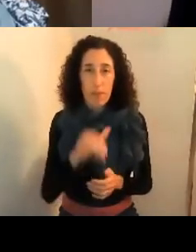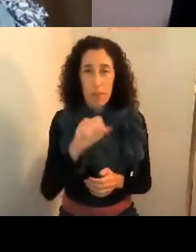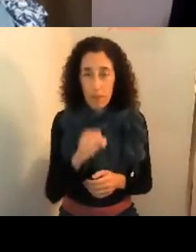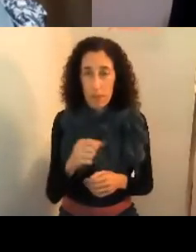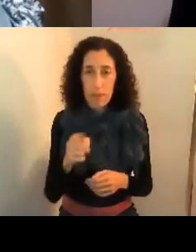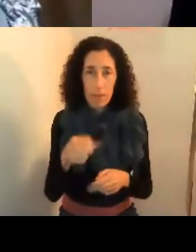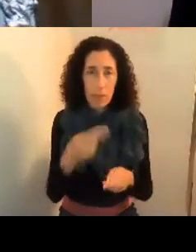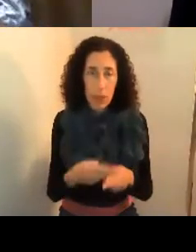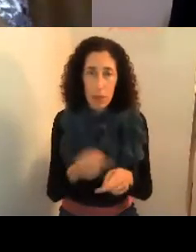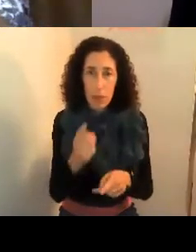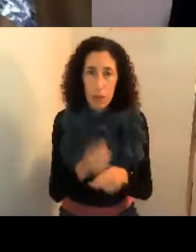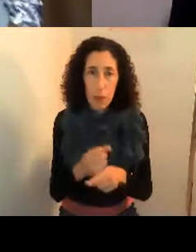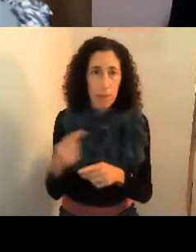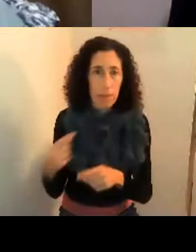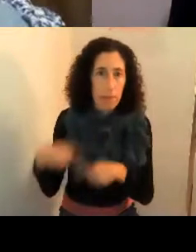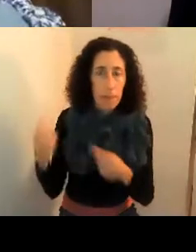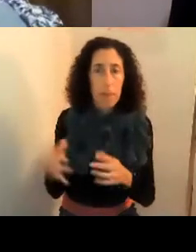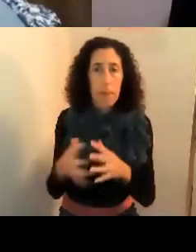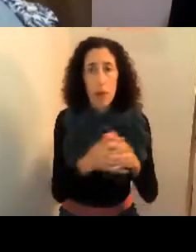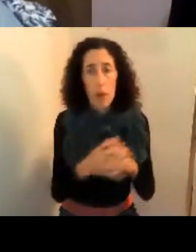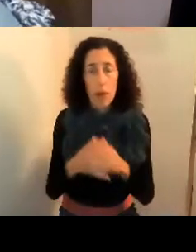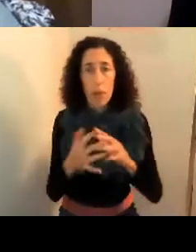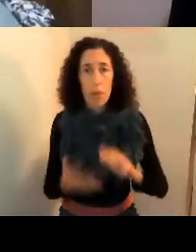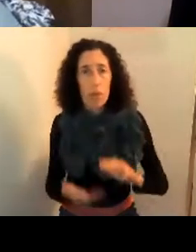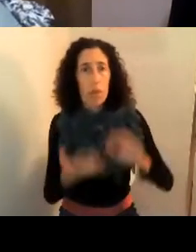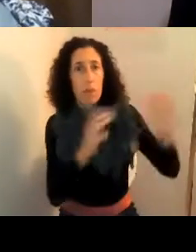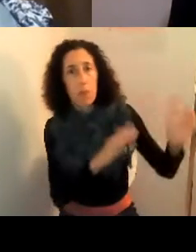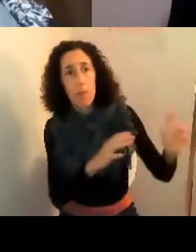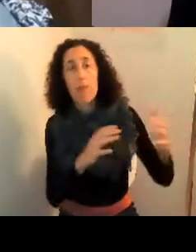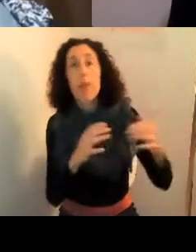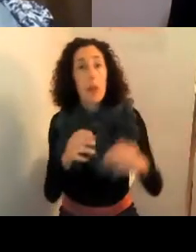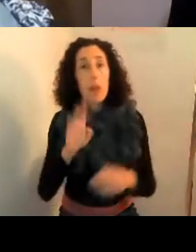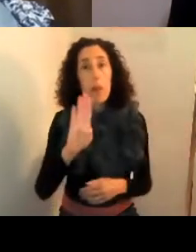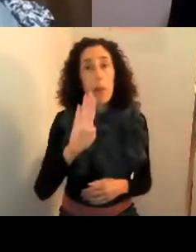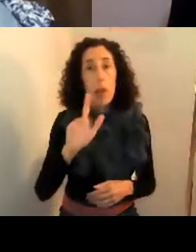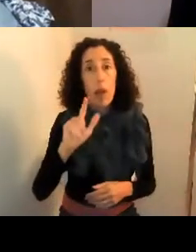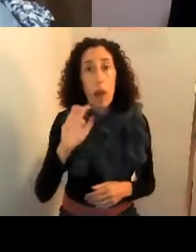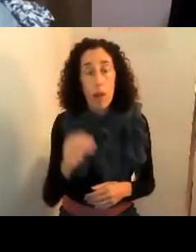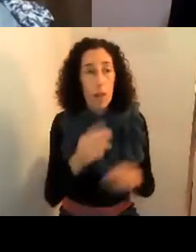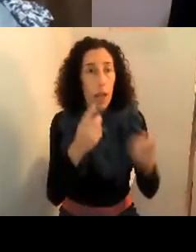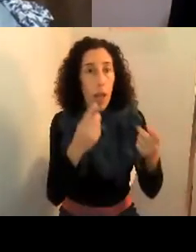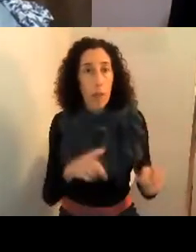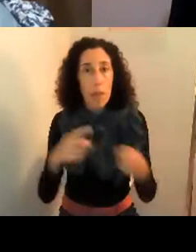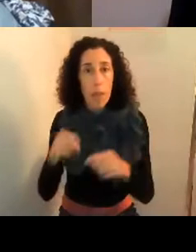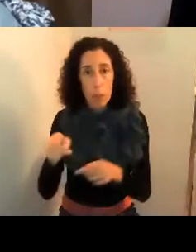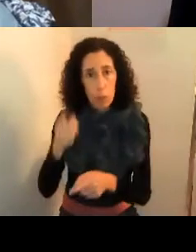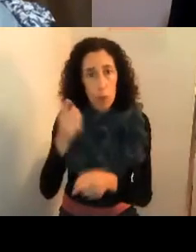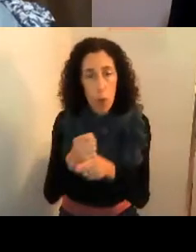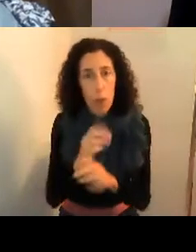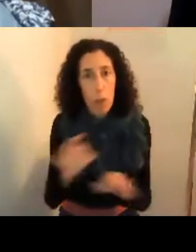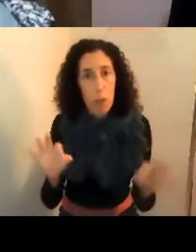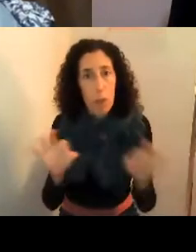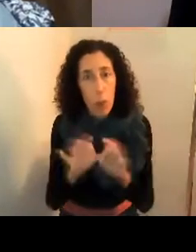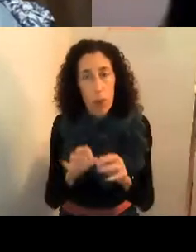and reckoning that the country was having around racial justice. And we have an online magazine at the Asian American